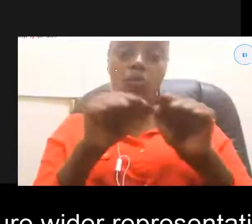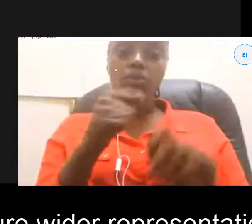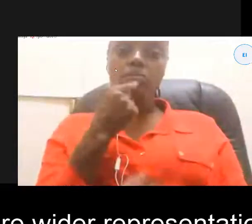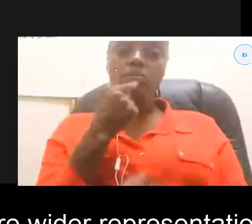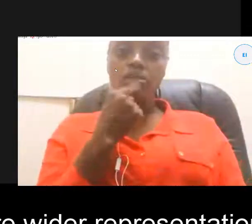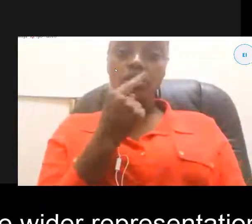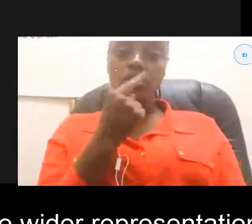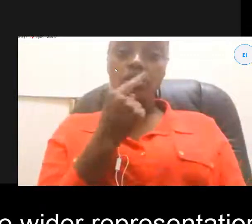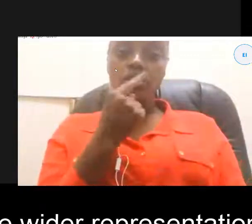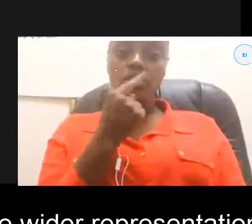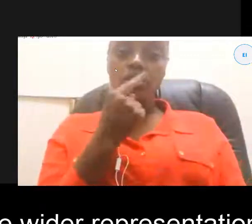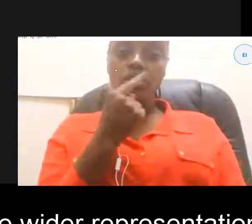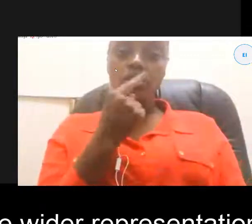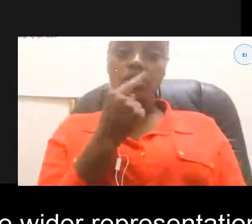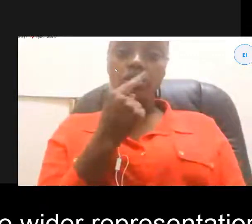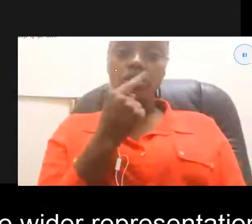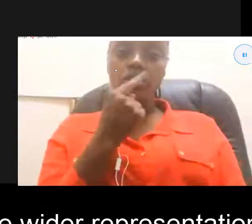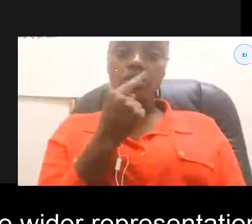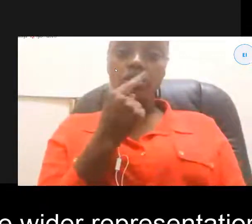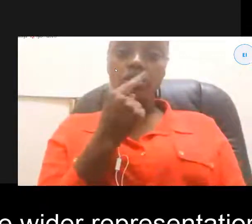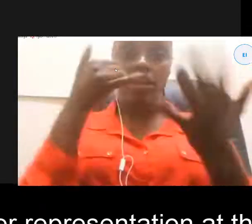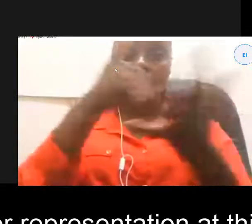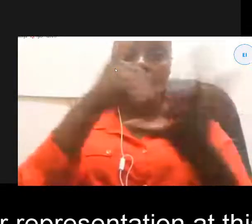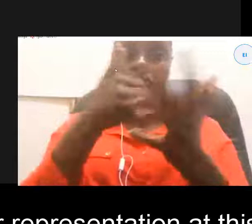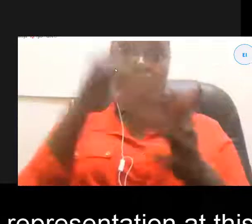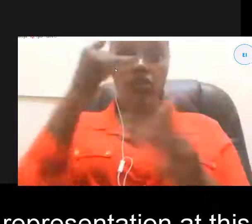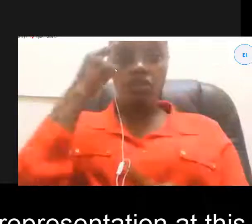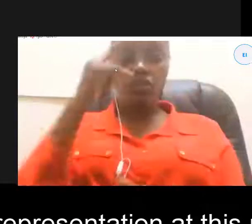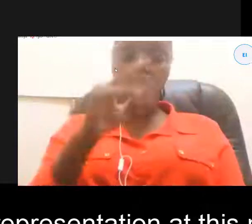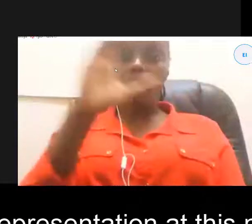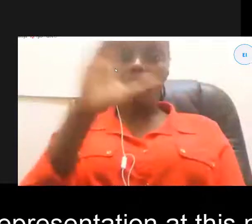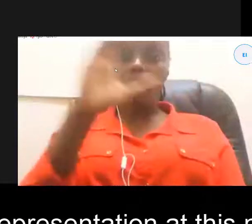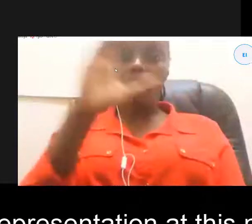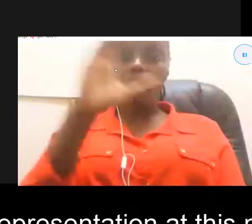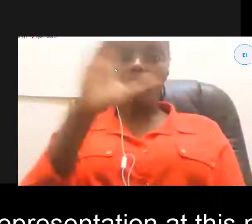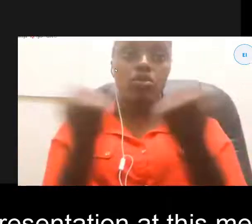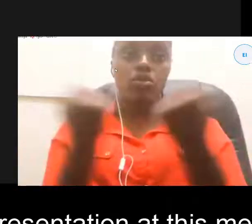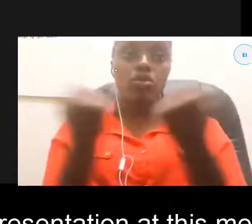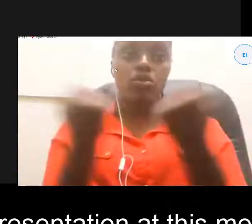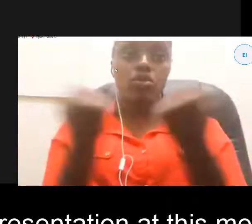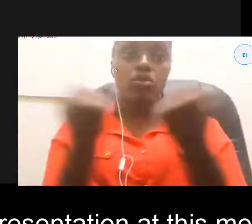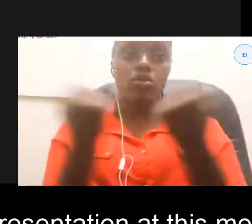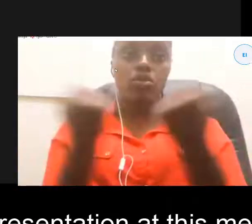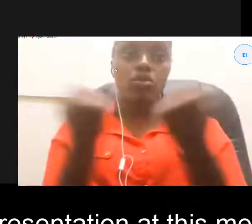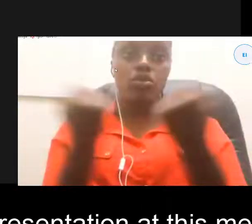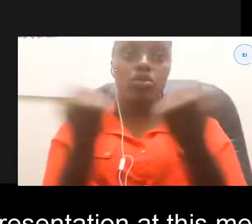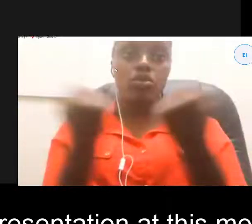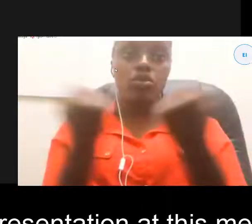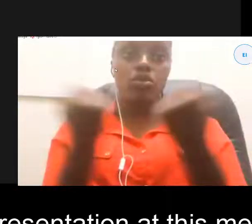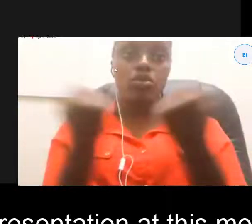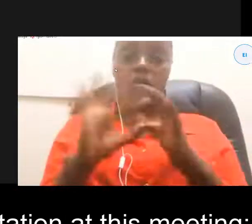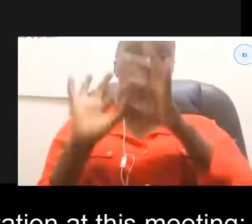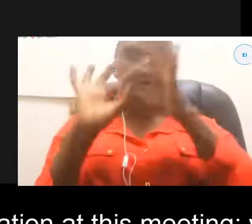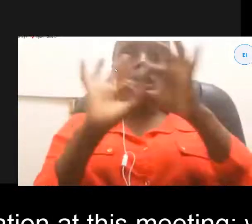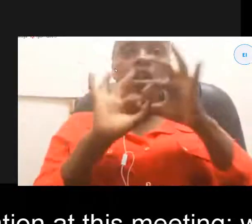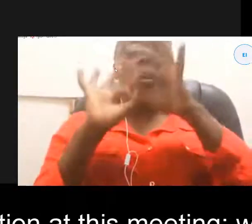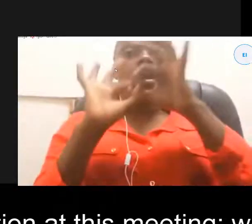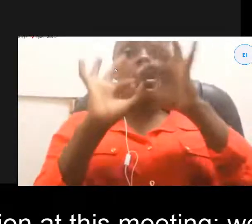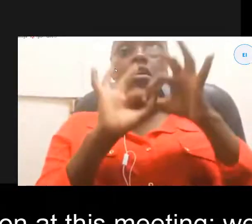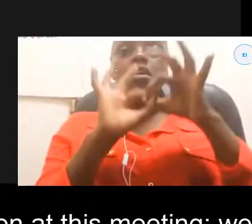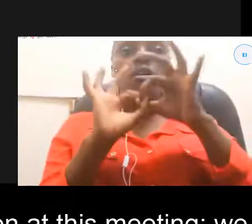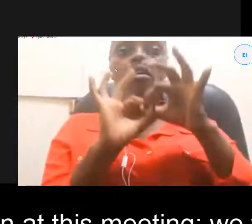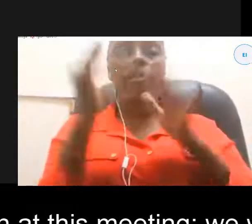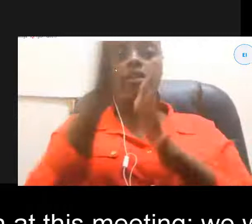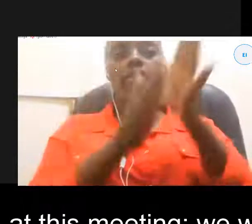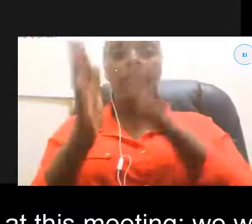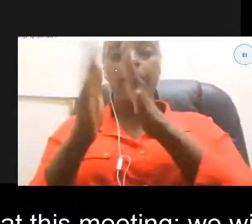appreciate the involvement of the civil society organization, including the Child Coalition, in the preparation of